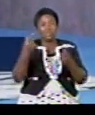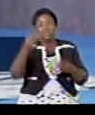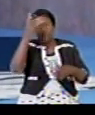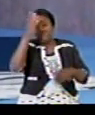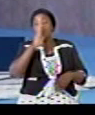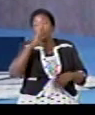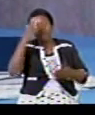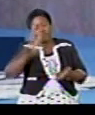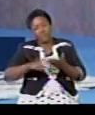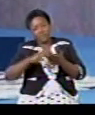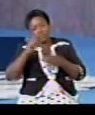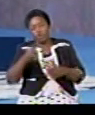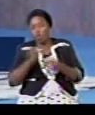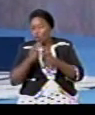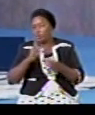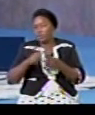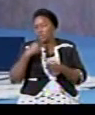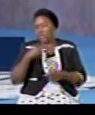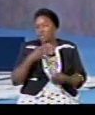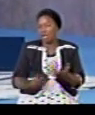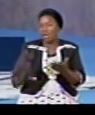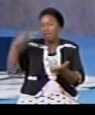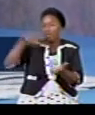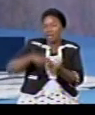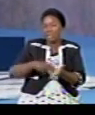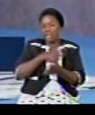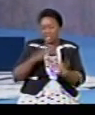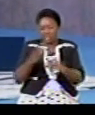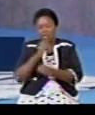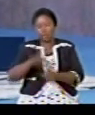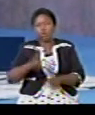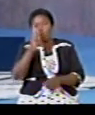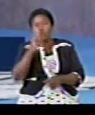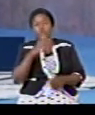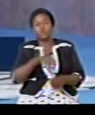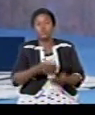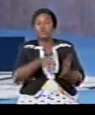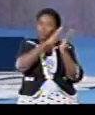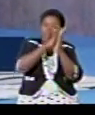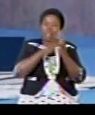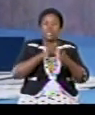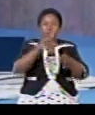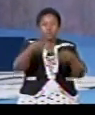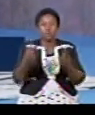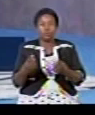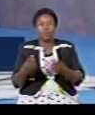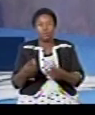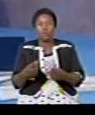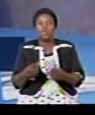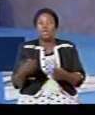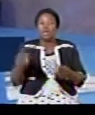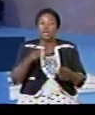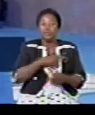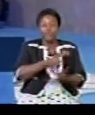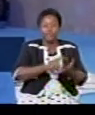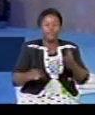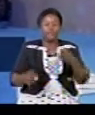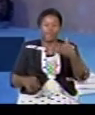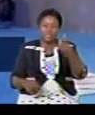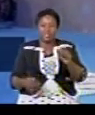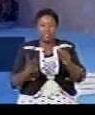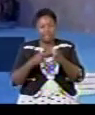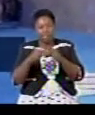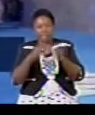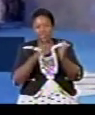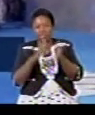thee, or to say, arise and take up thy bed and walk. Verse 10, then Jesus said,